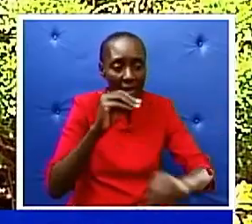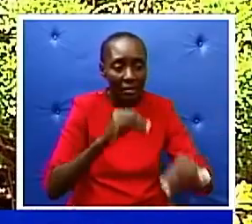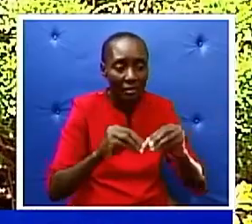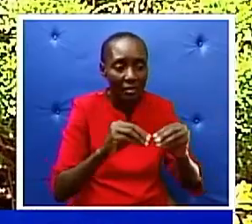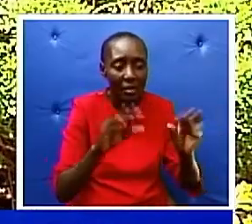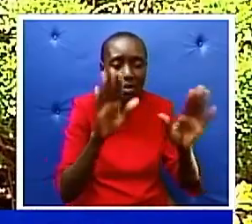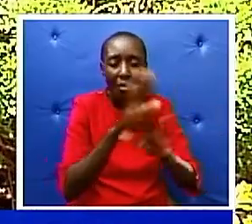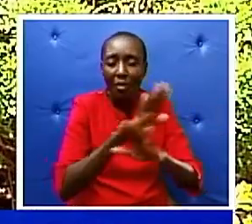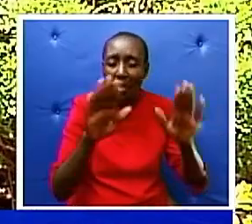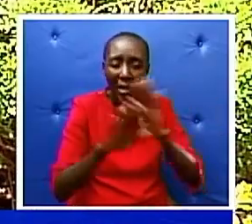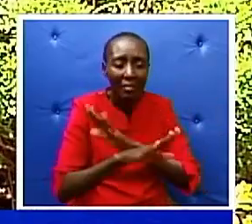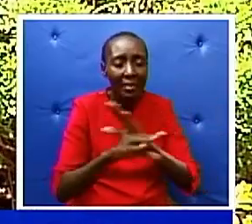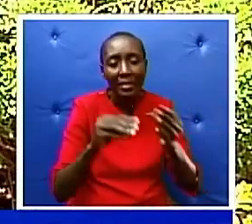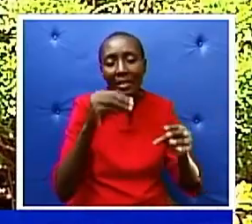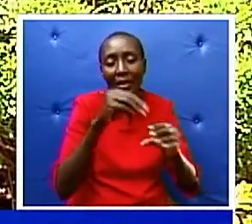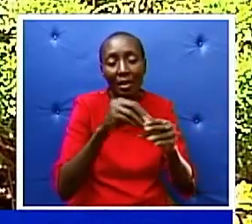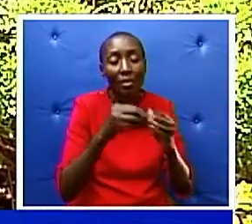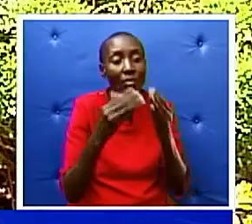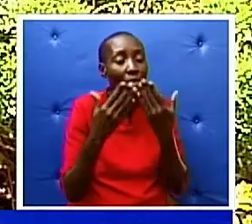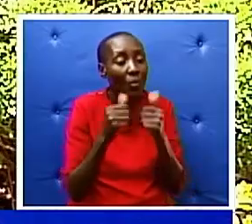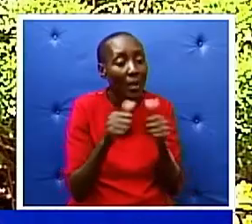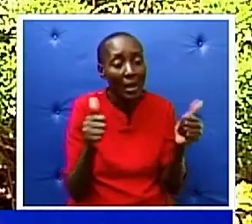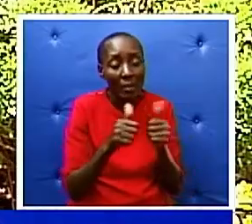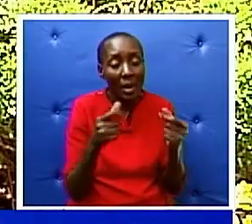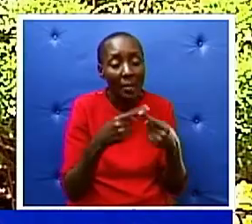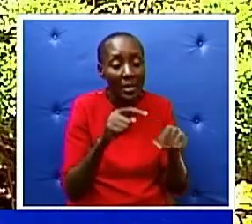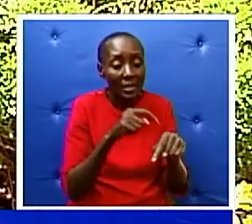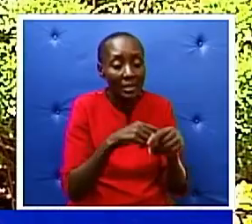already provided for. But we are currently